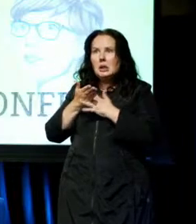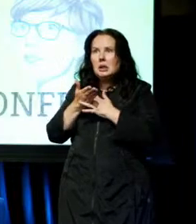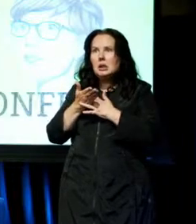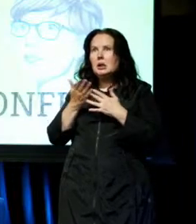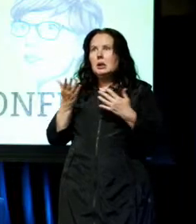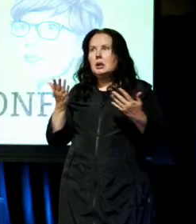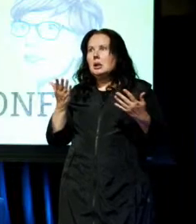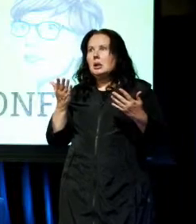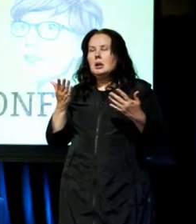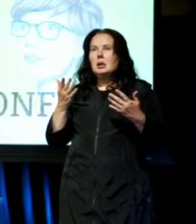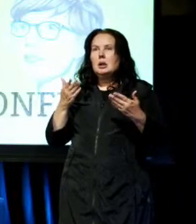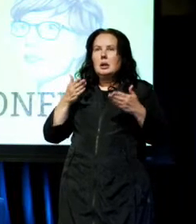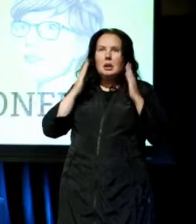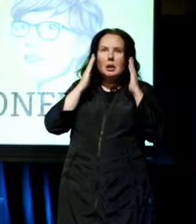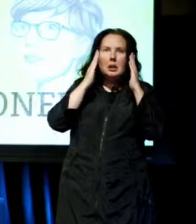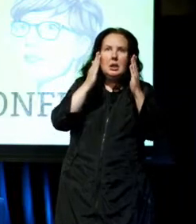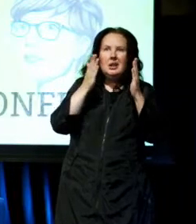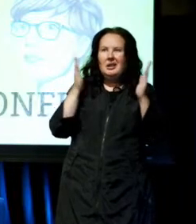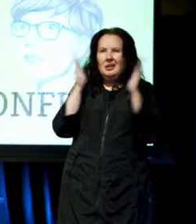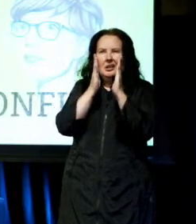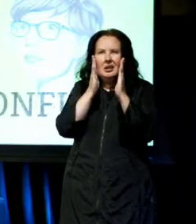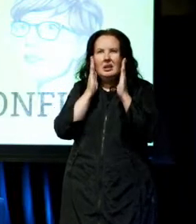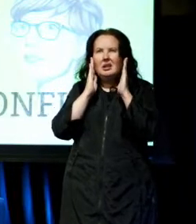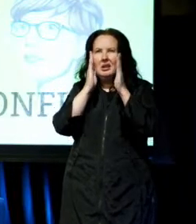the aisles weren't accessible.